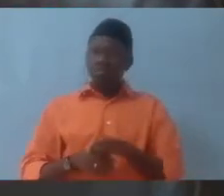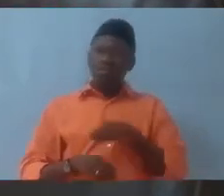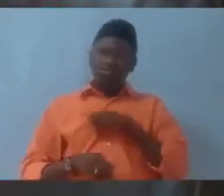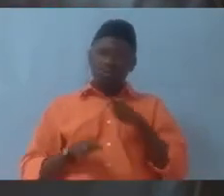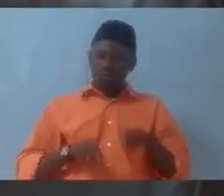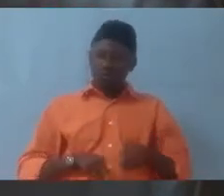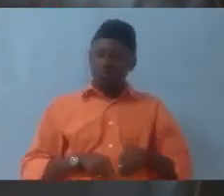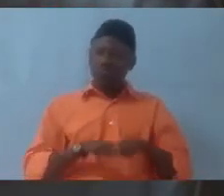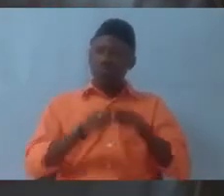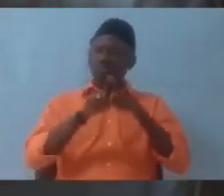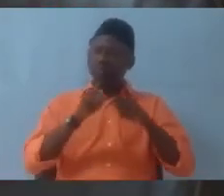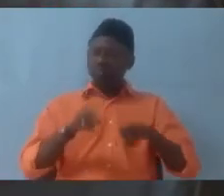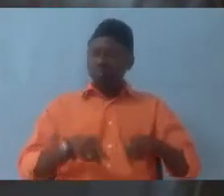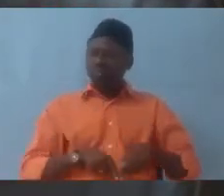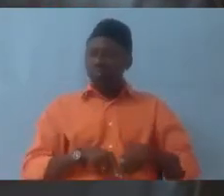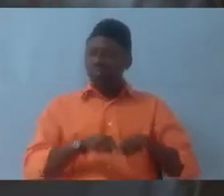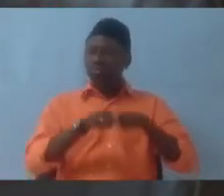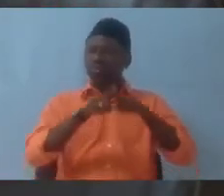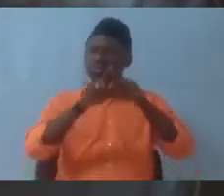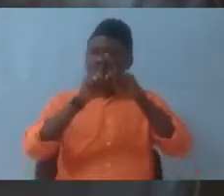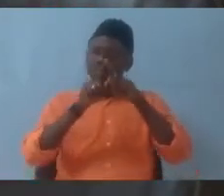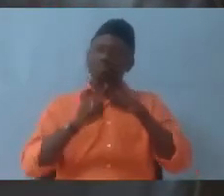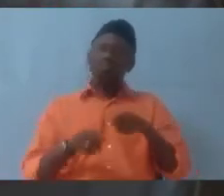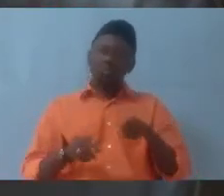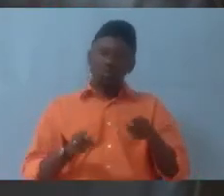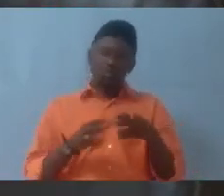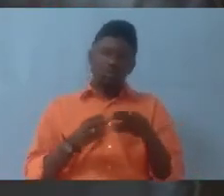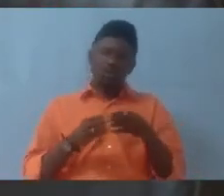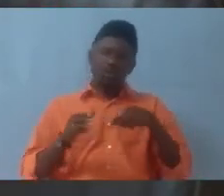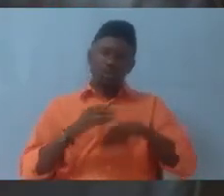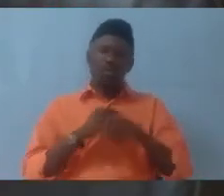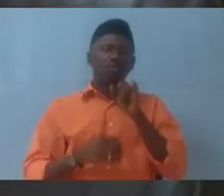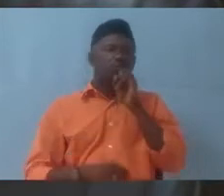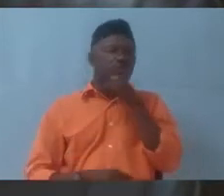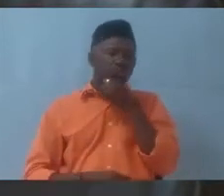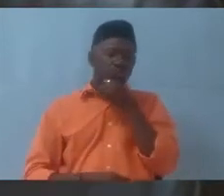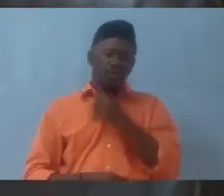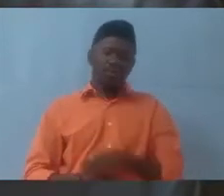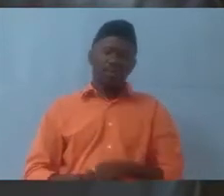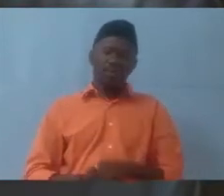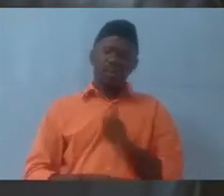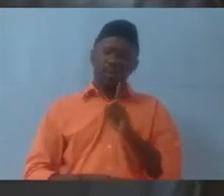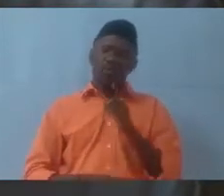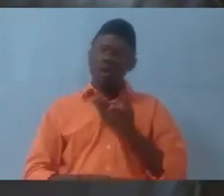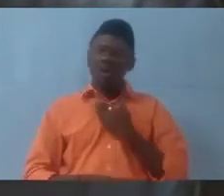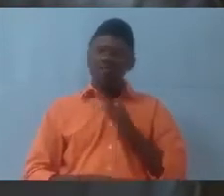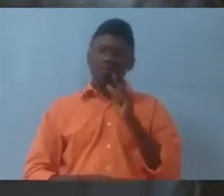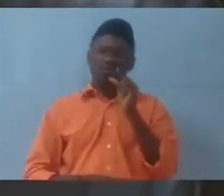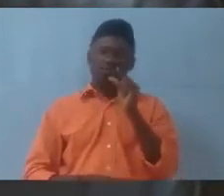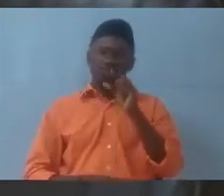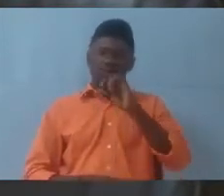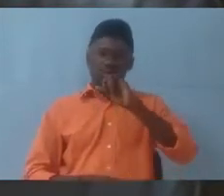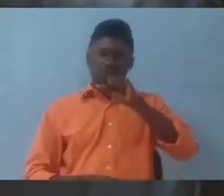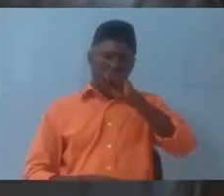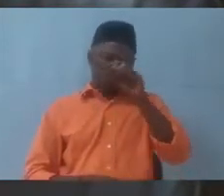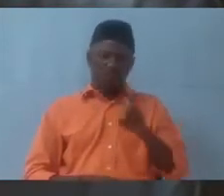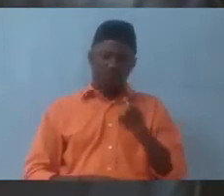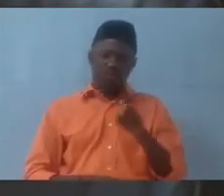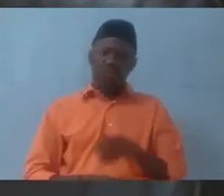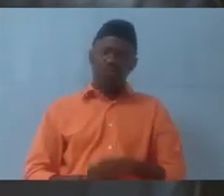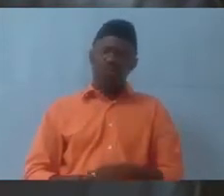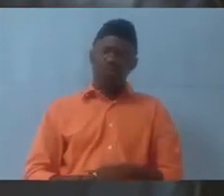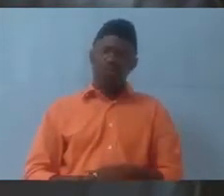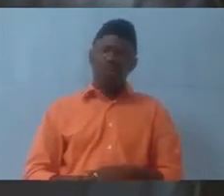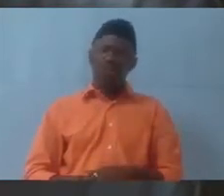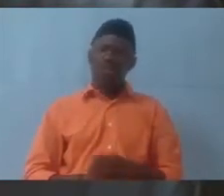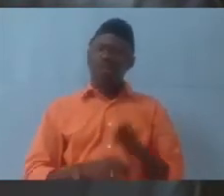together in Joswang. Ñu ñepp ma gandor Joswang. I just have one small question. Dafa am laccé bu ndaw bu mala bëgga laaj. Who was